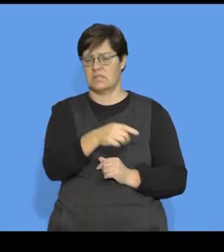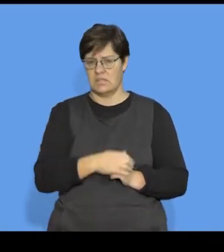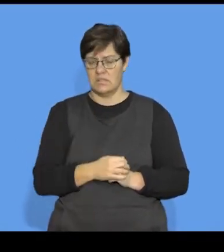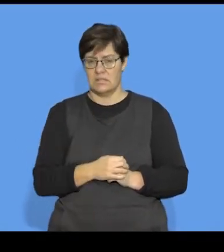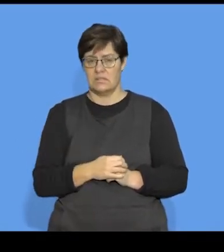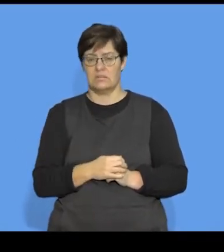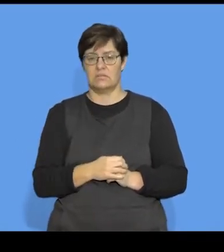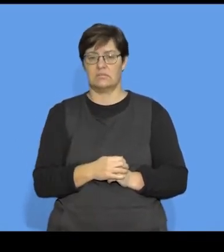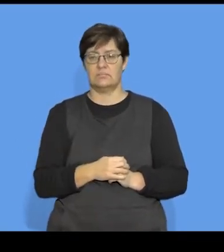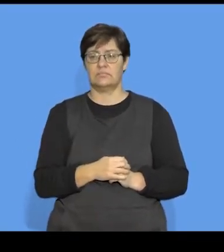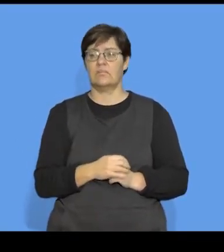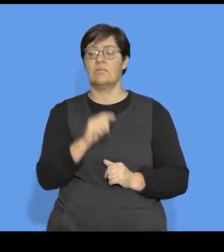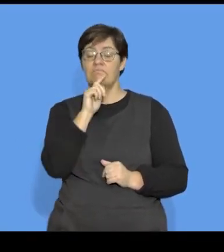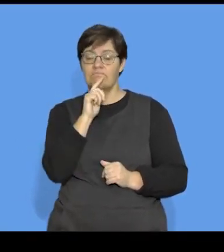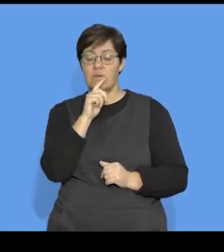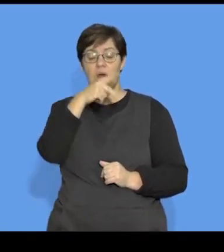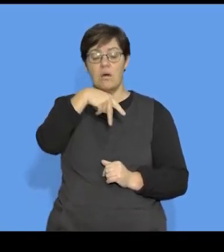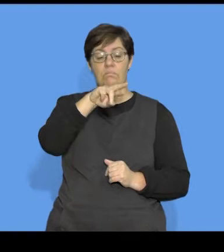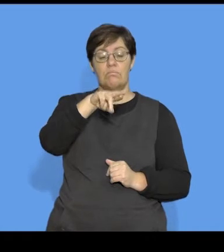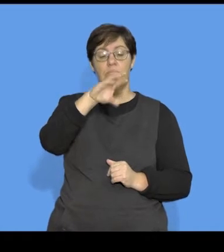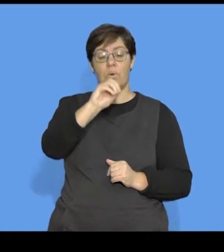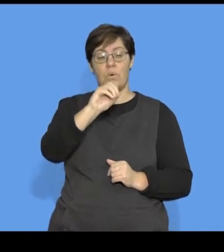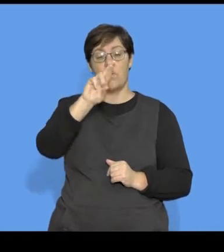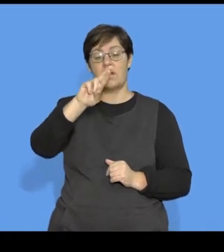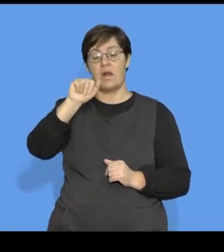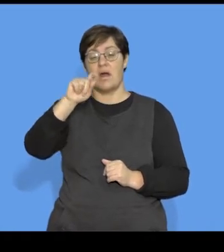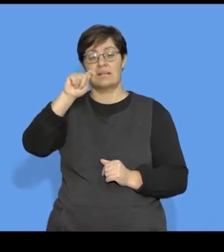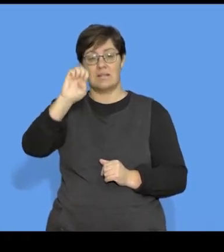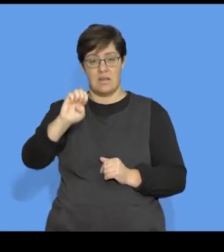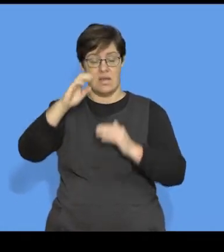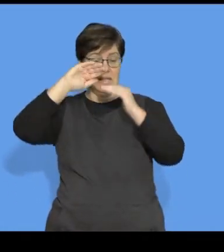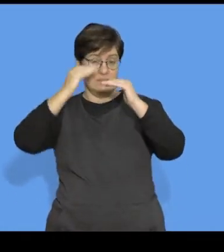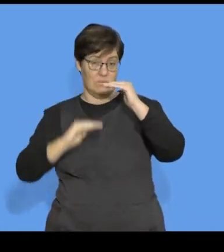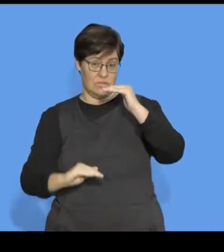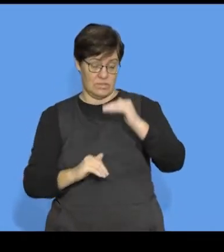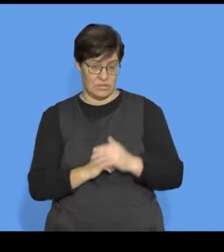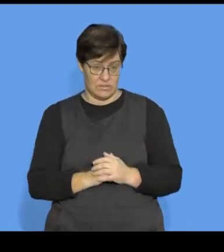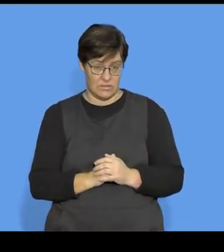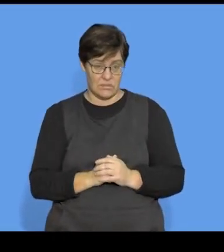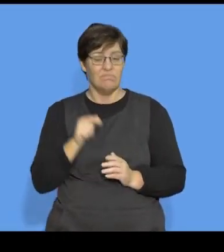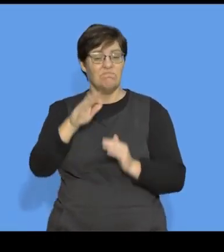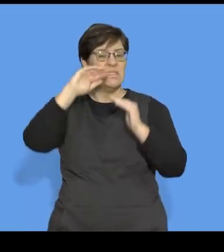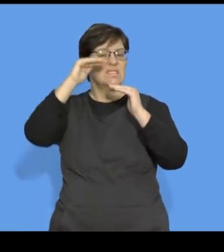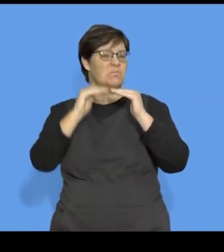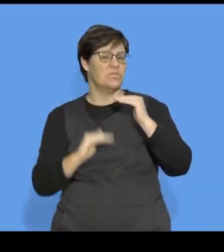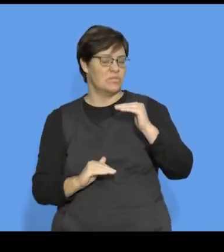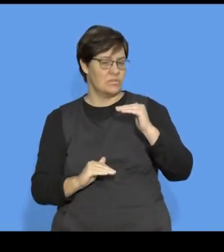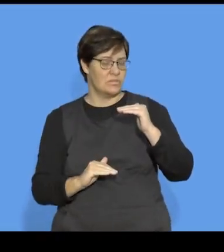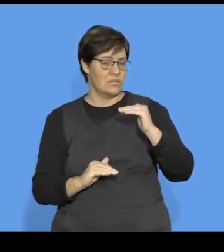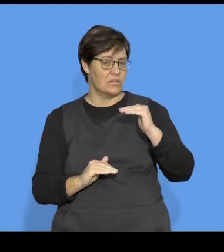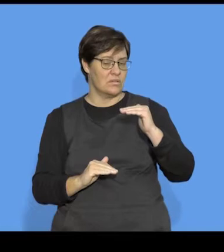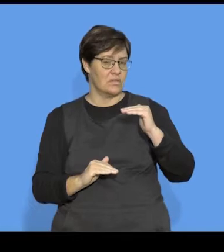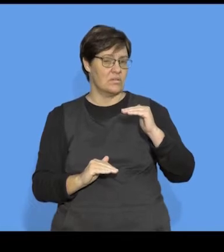This is what we call our pro rata depreciation. Okay? This is the